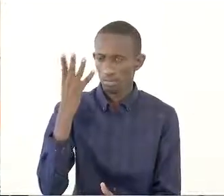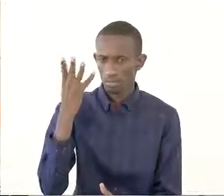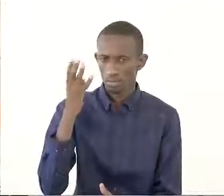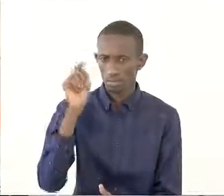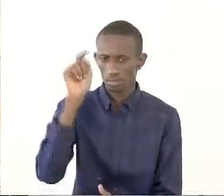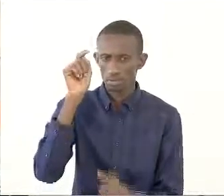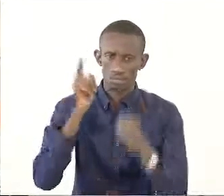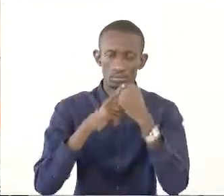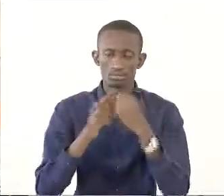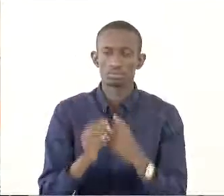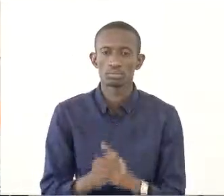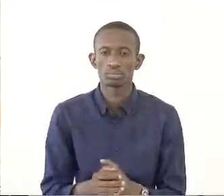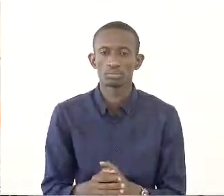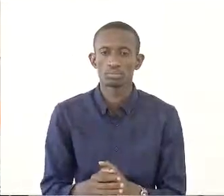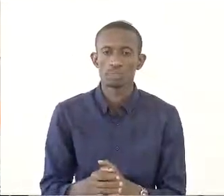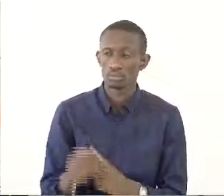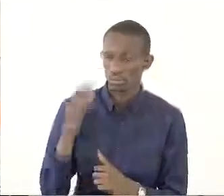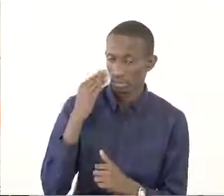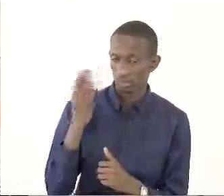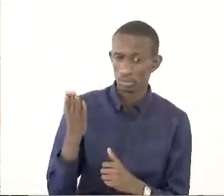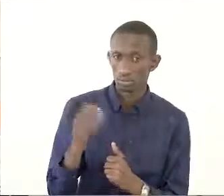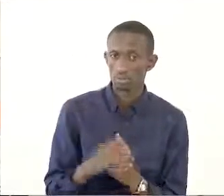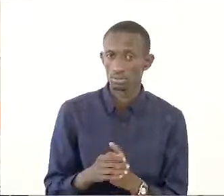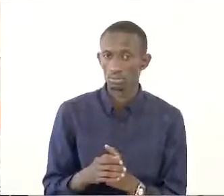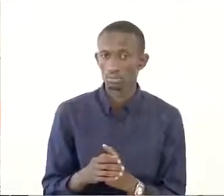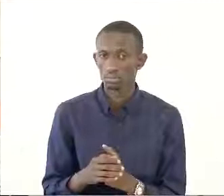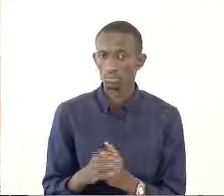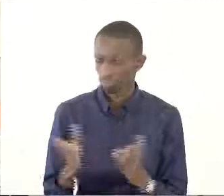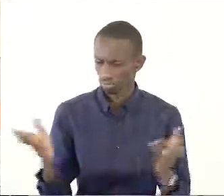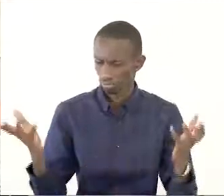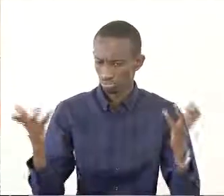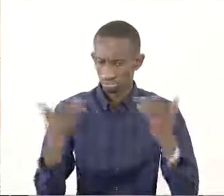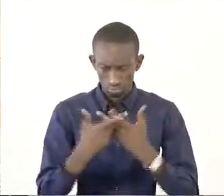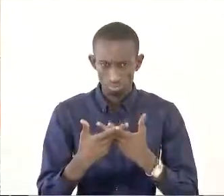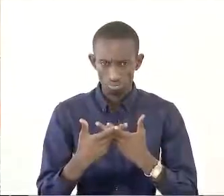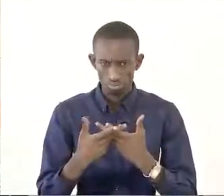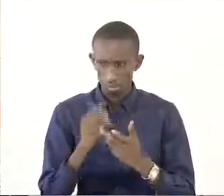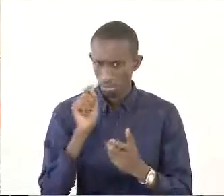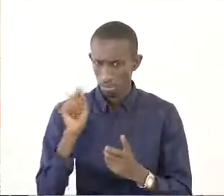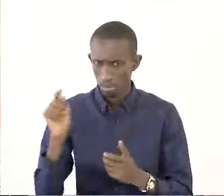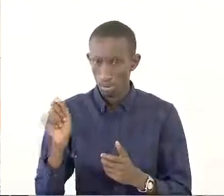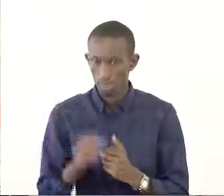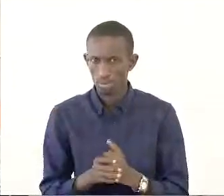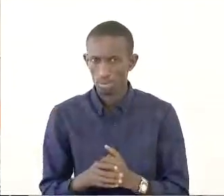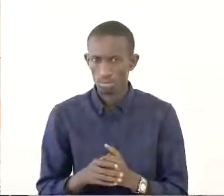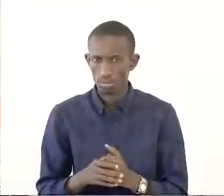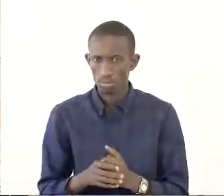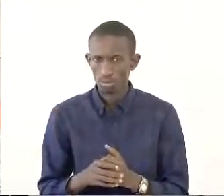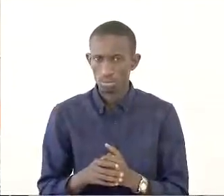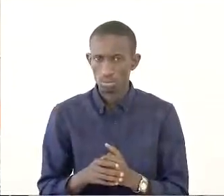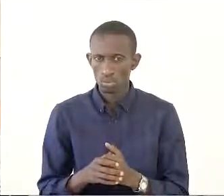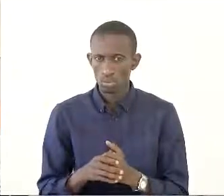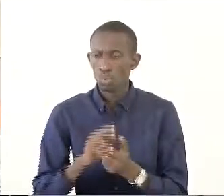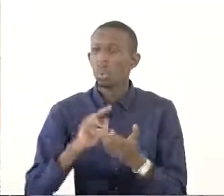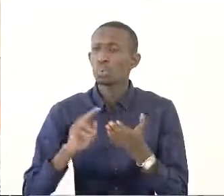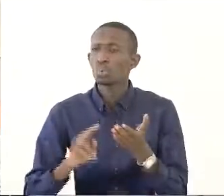6. And as you can see, we are going to join our points. I told you you used to use your hand. You can't use a ruler because the